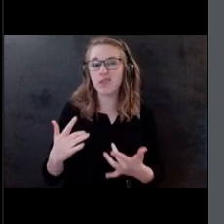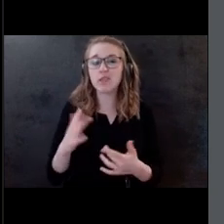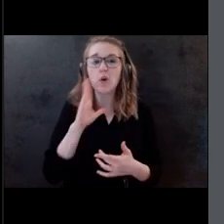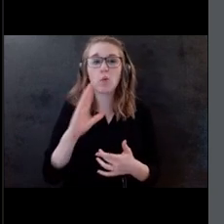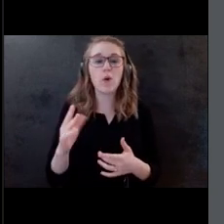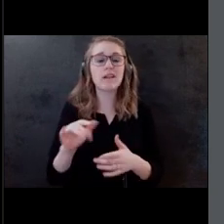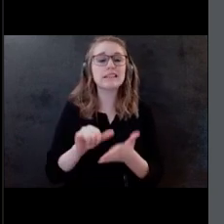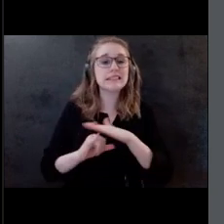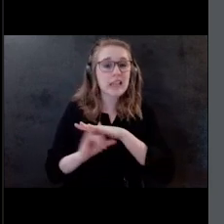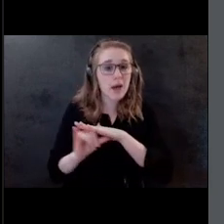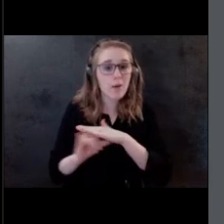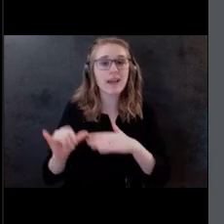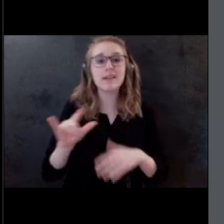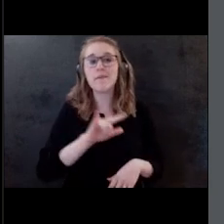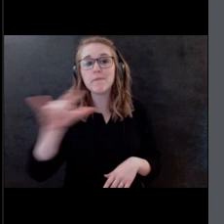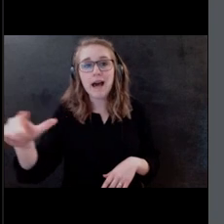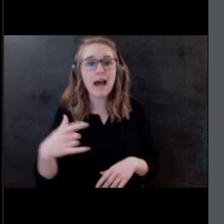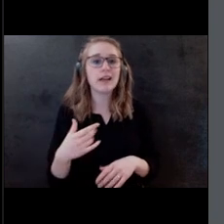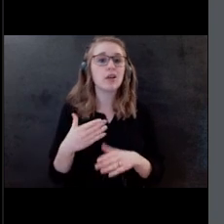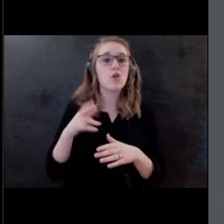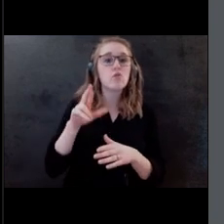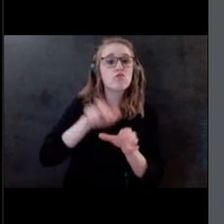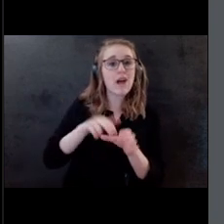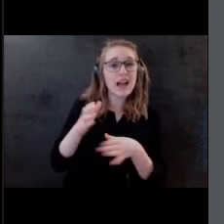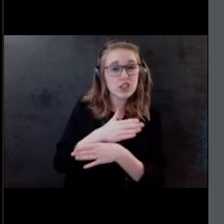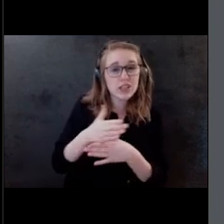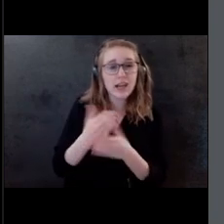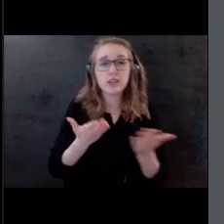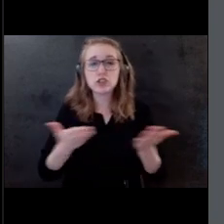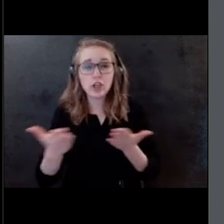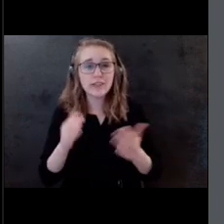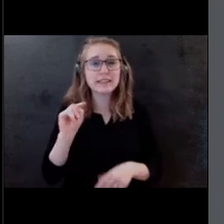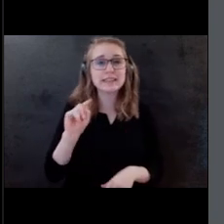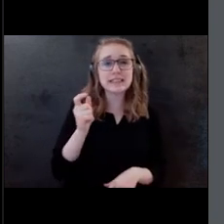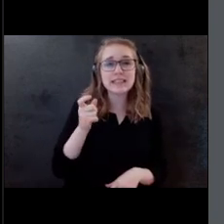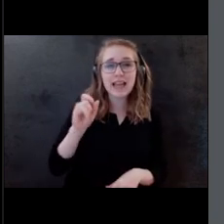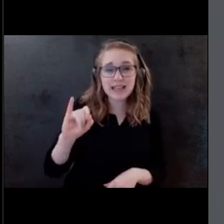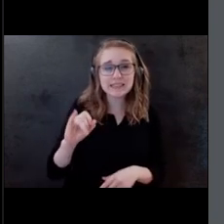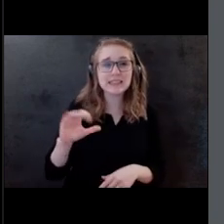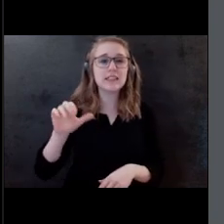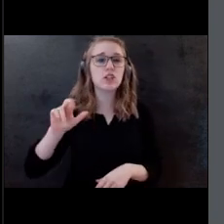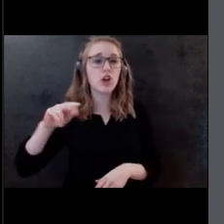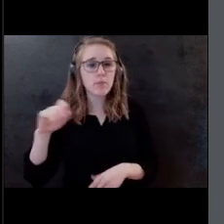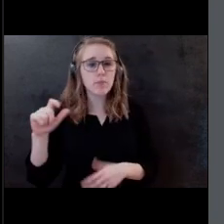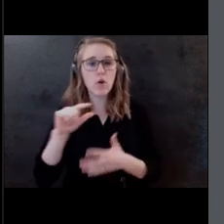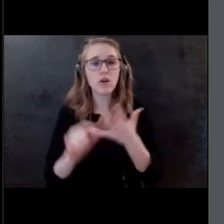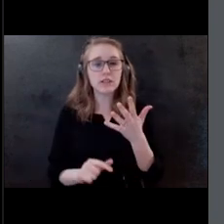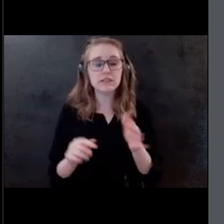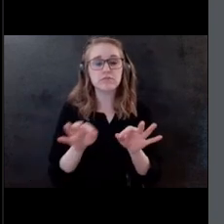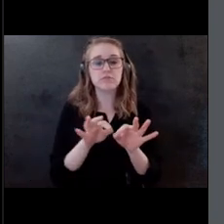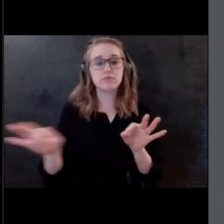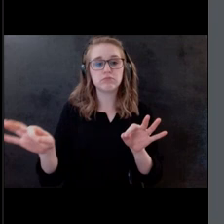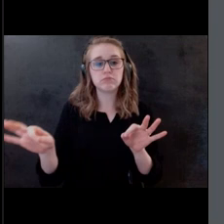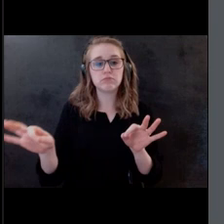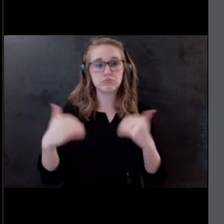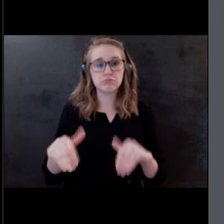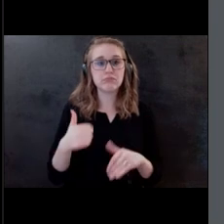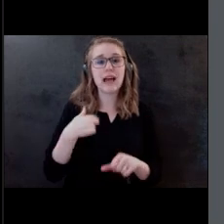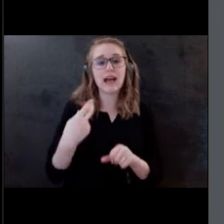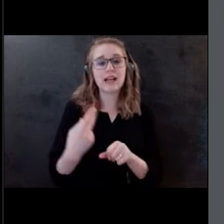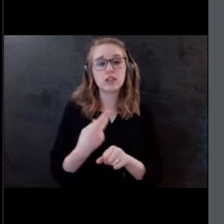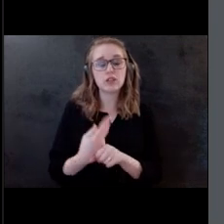by airplane, use ride sharing service or a taxi or carpool. I use my vehicle. How we